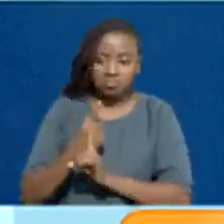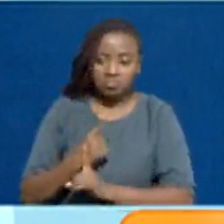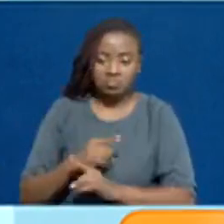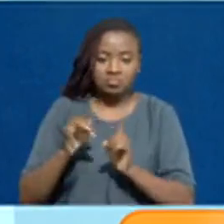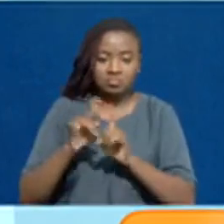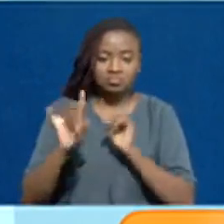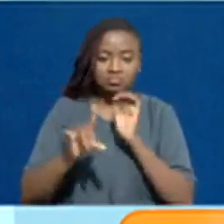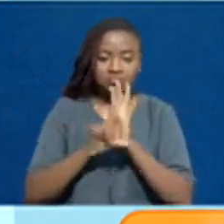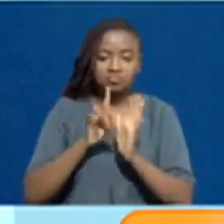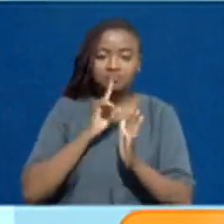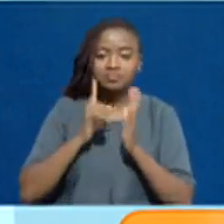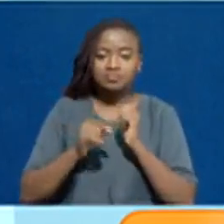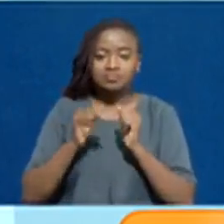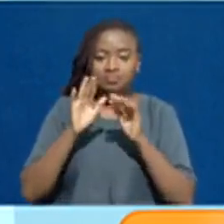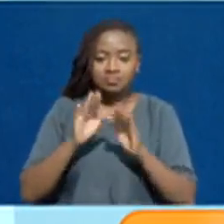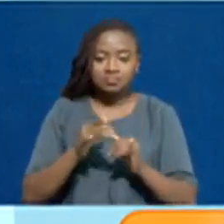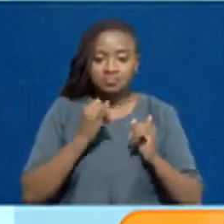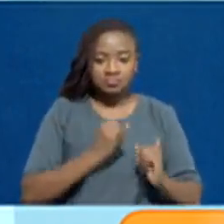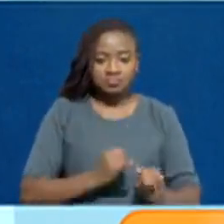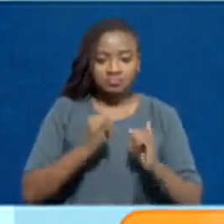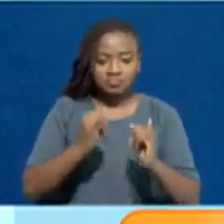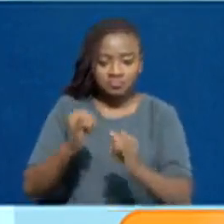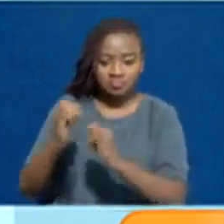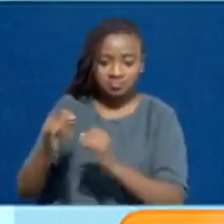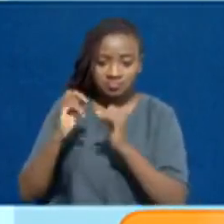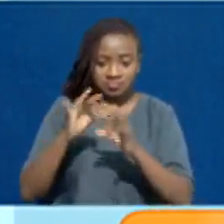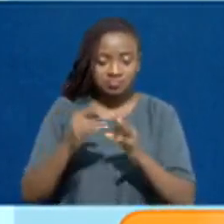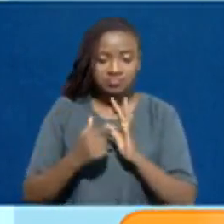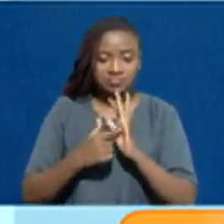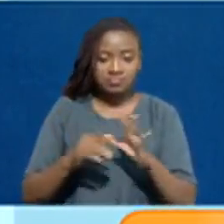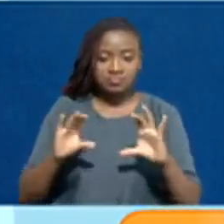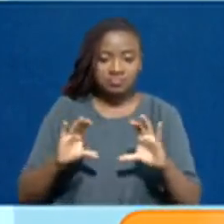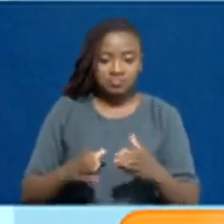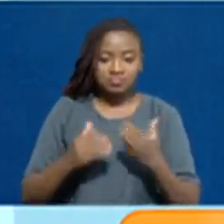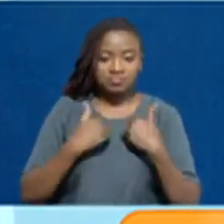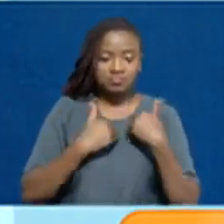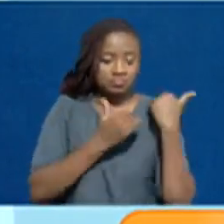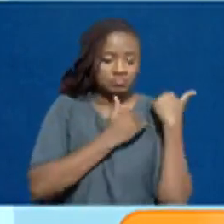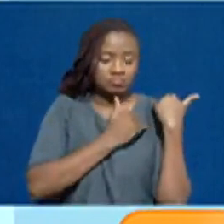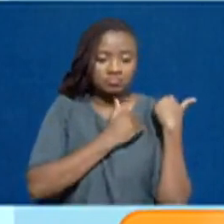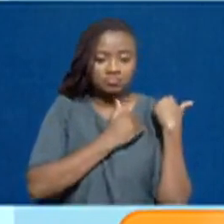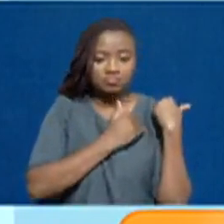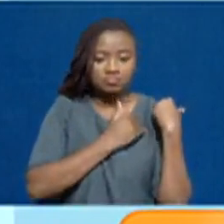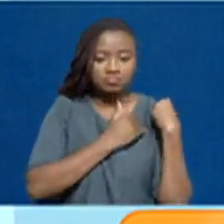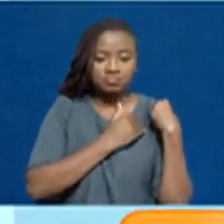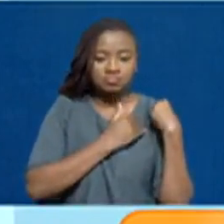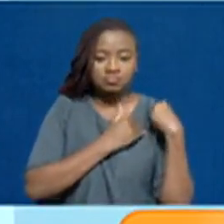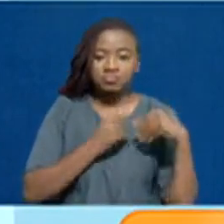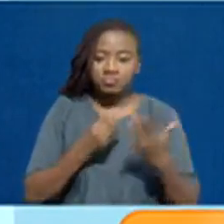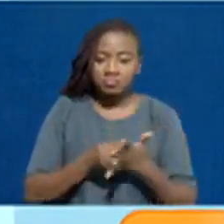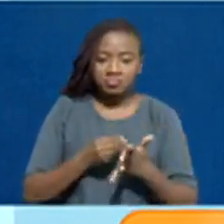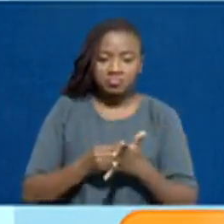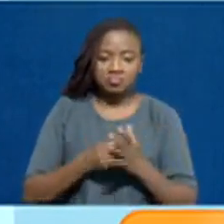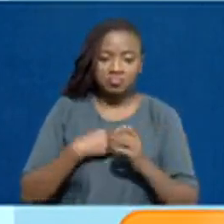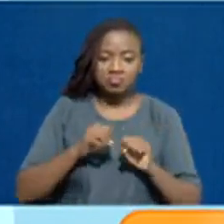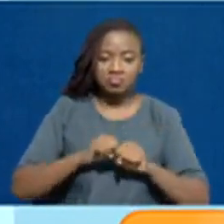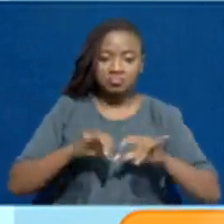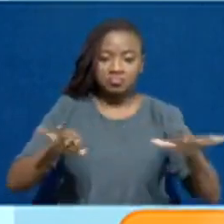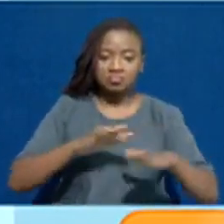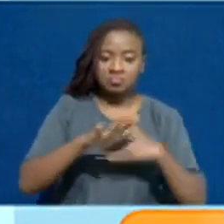law provides for either individual compliance scheme, where if a company has the financial and technical muscle to be able to have a presence in all the 47